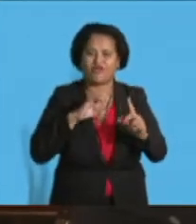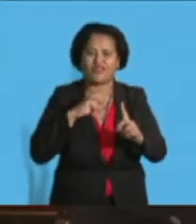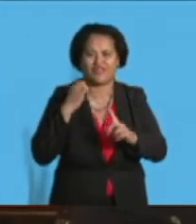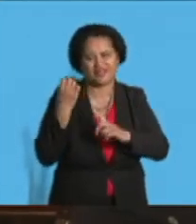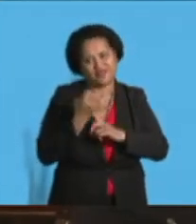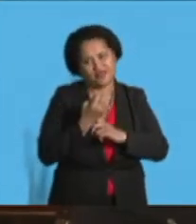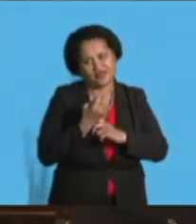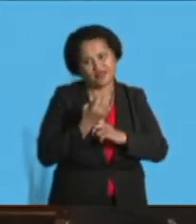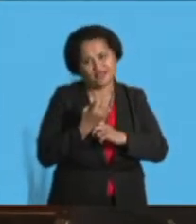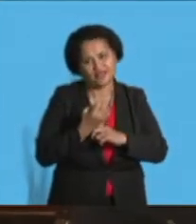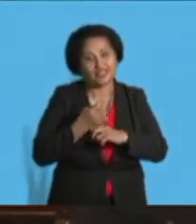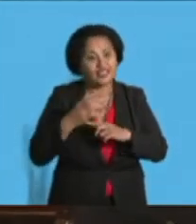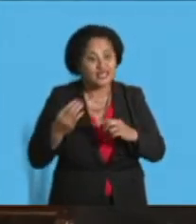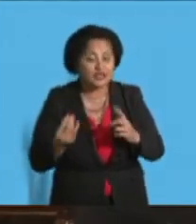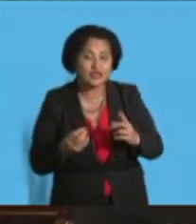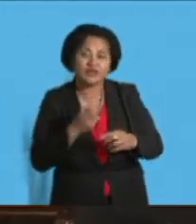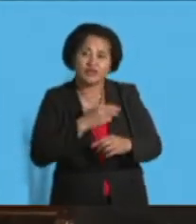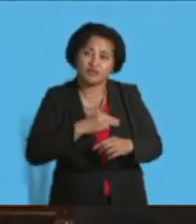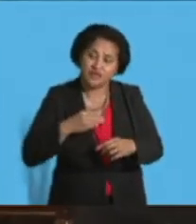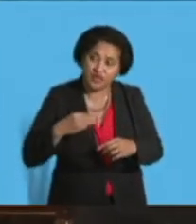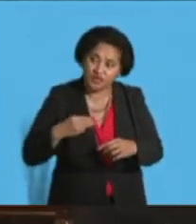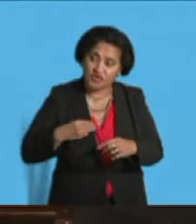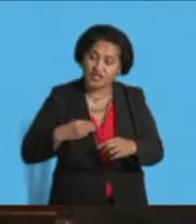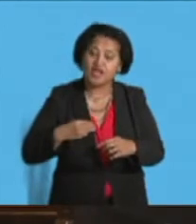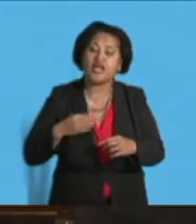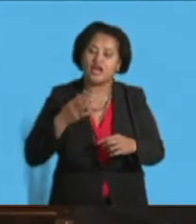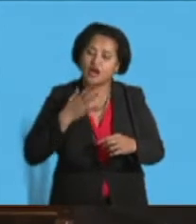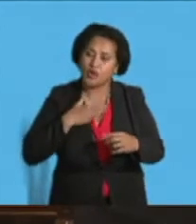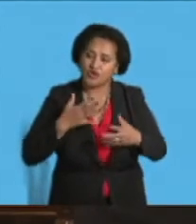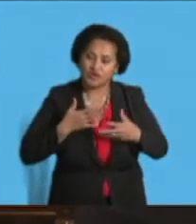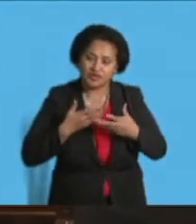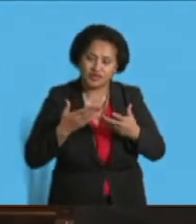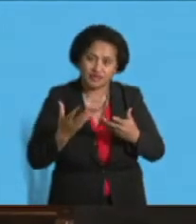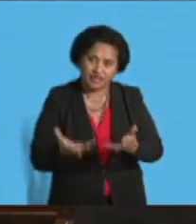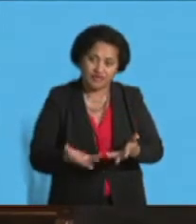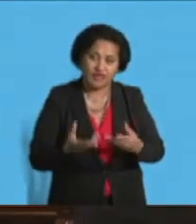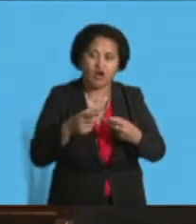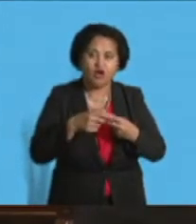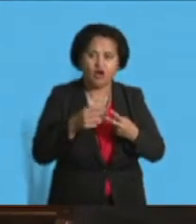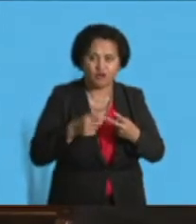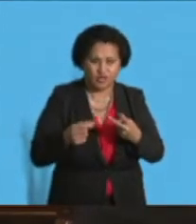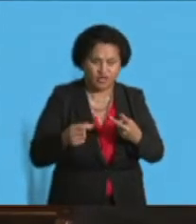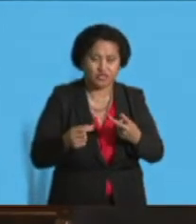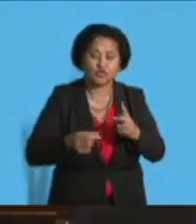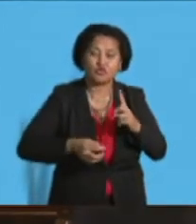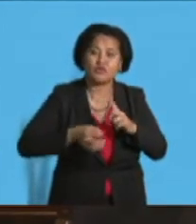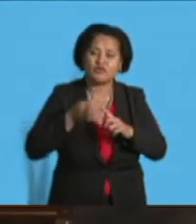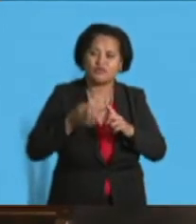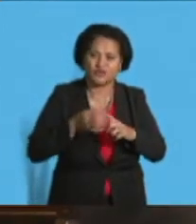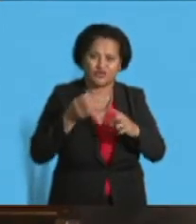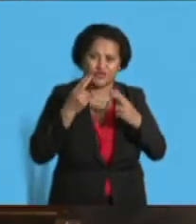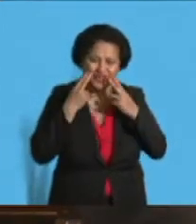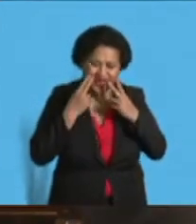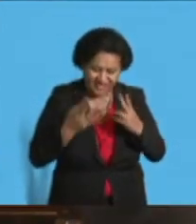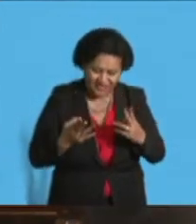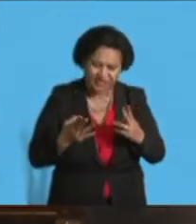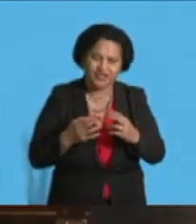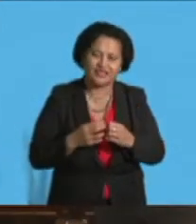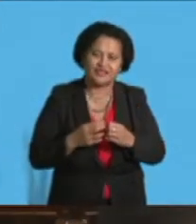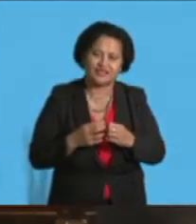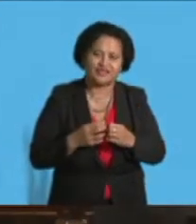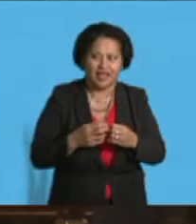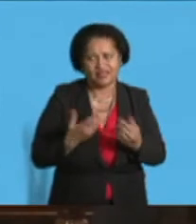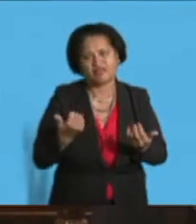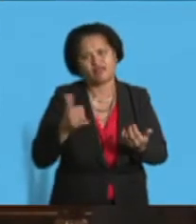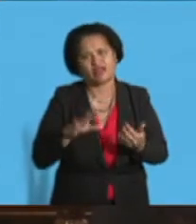the Ministry will include options for nature, ecosystem-based mitigating strategies moving forward, and work on this has already